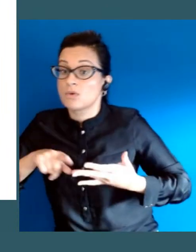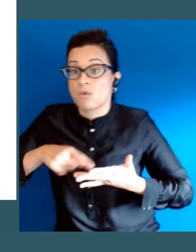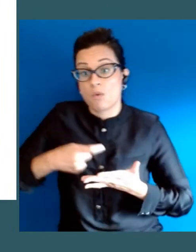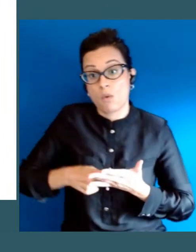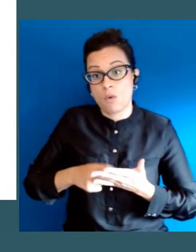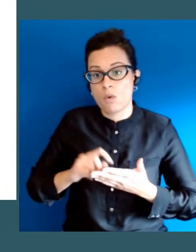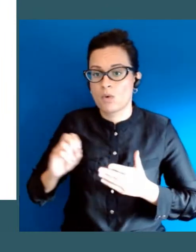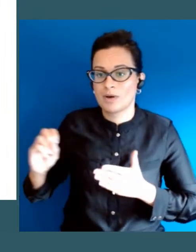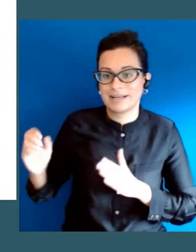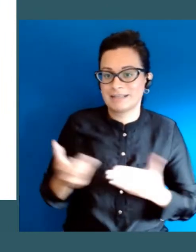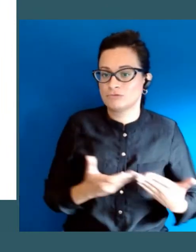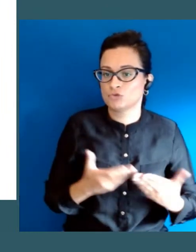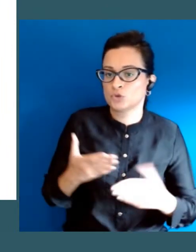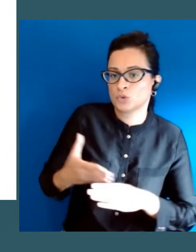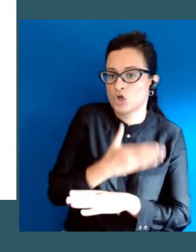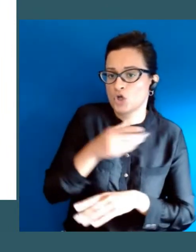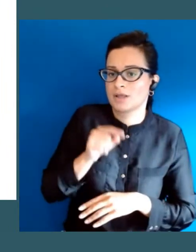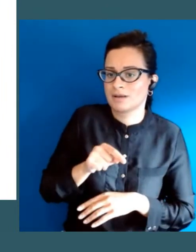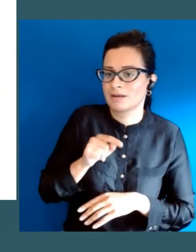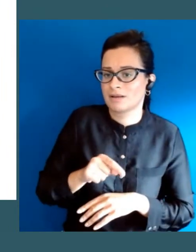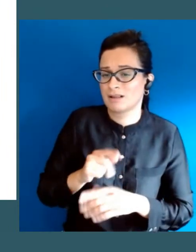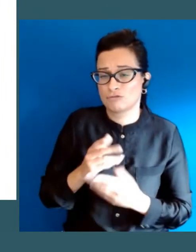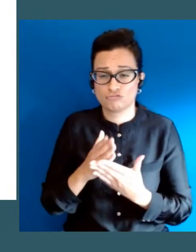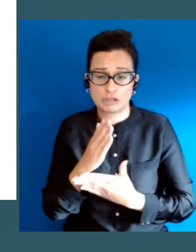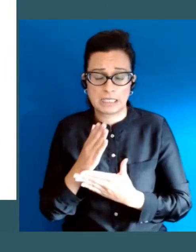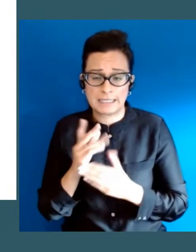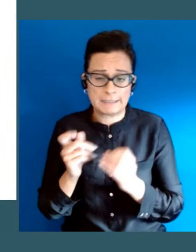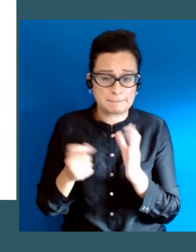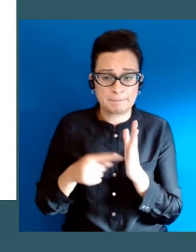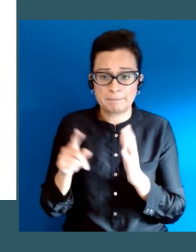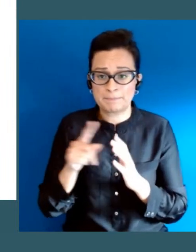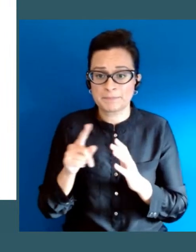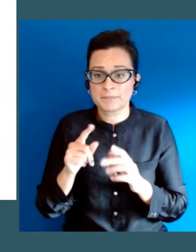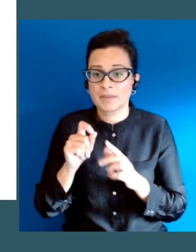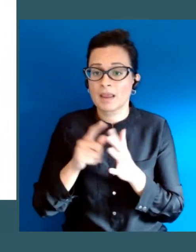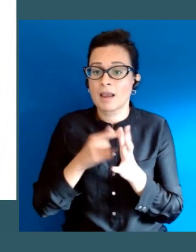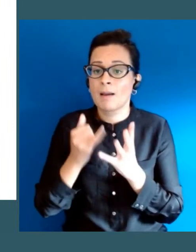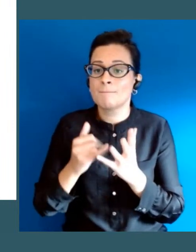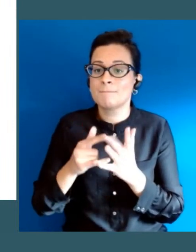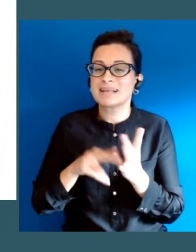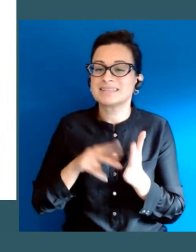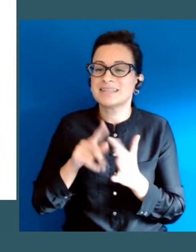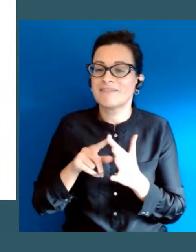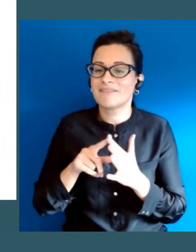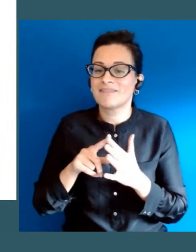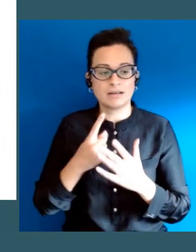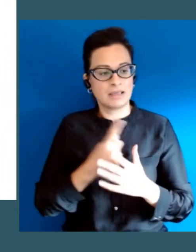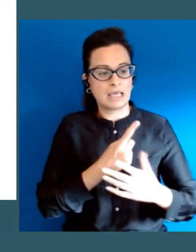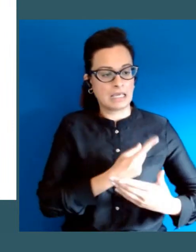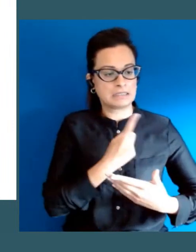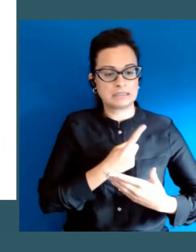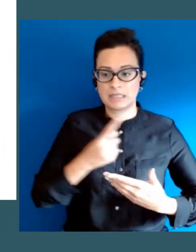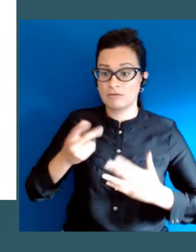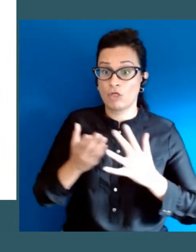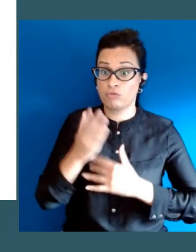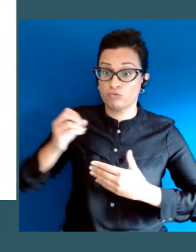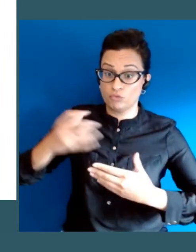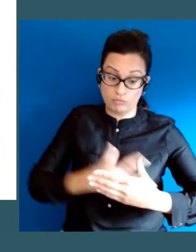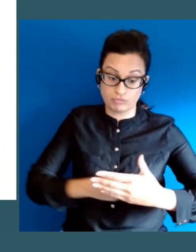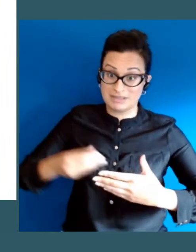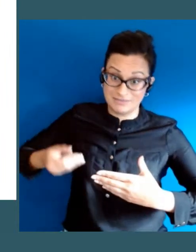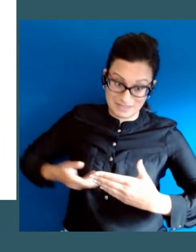early. So in essence, passive exposure to the food via breastfeeds and